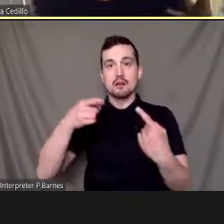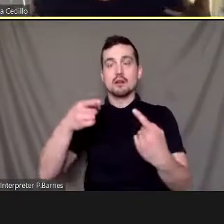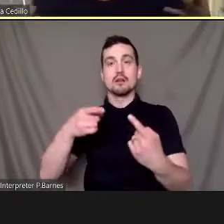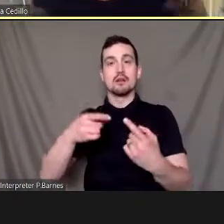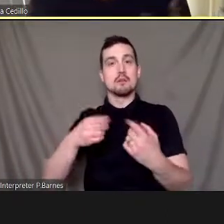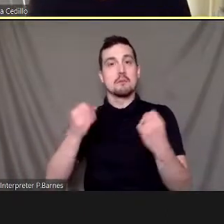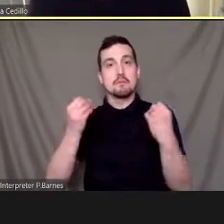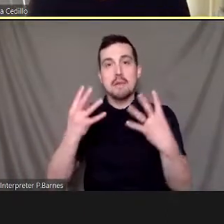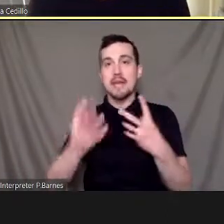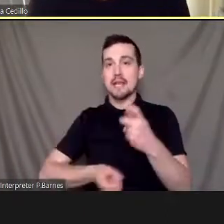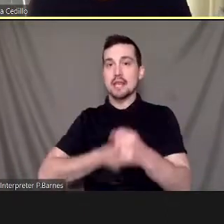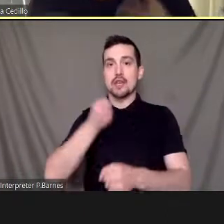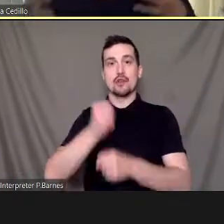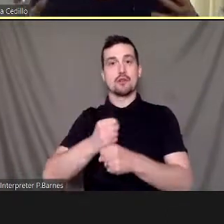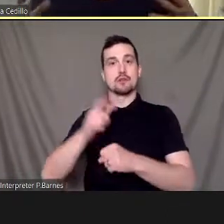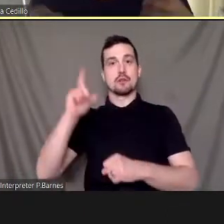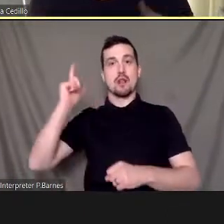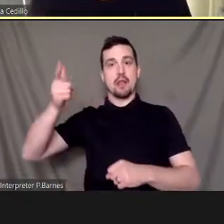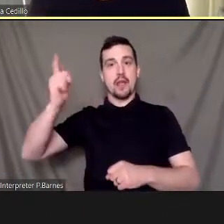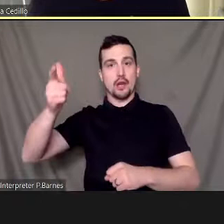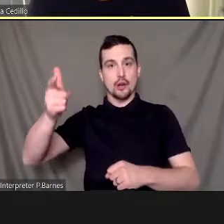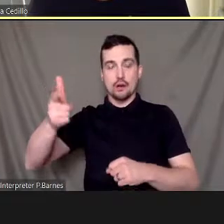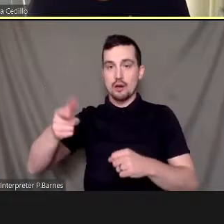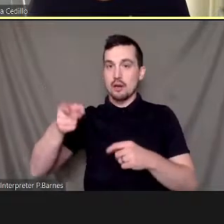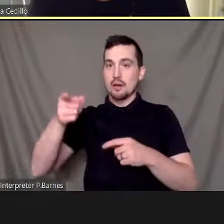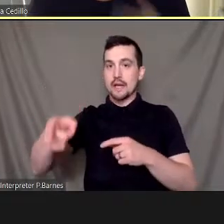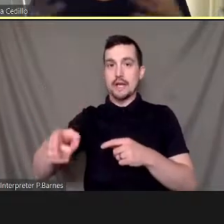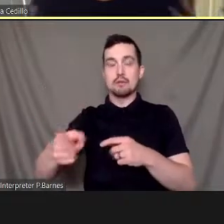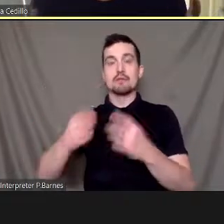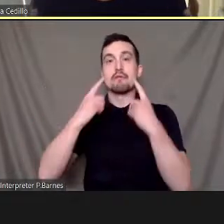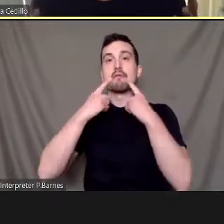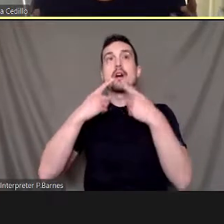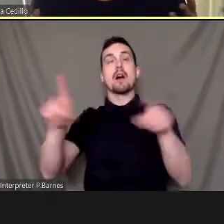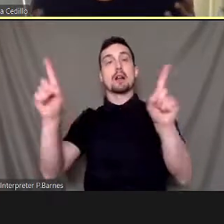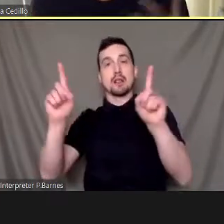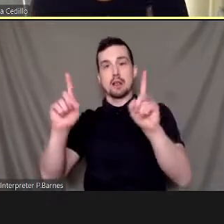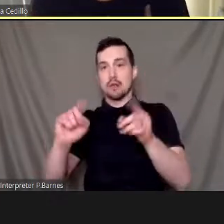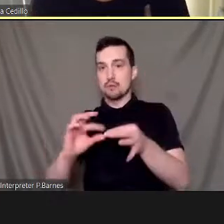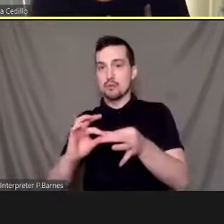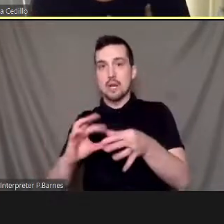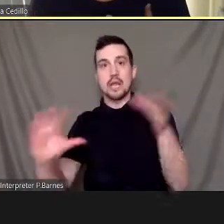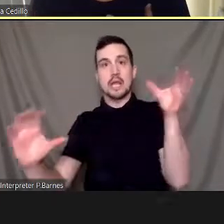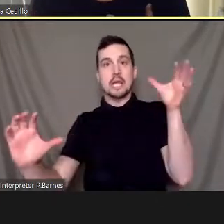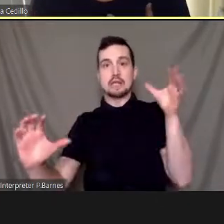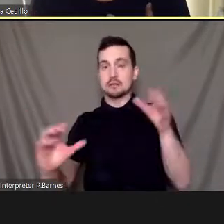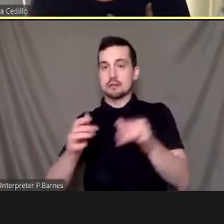decades later, get him released and some sort of